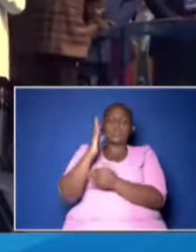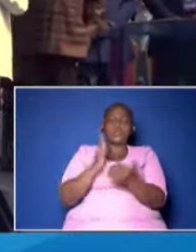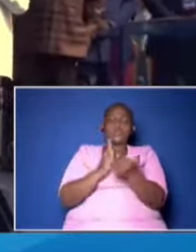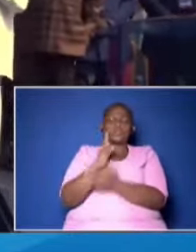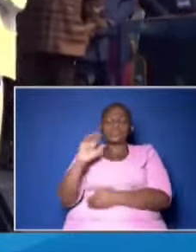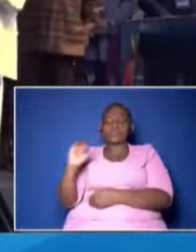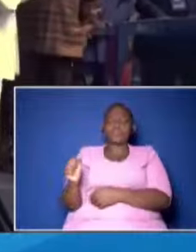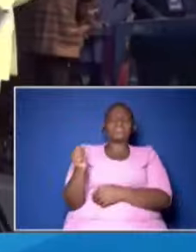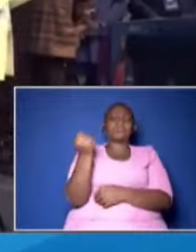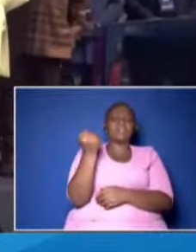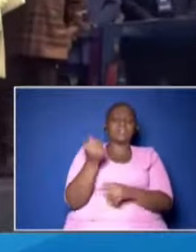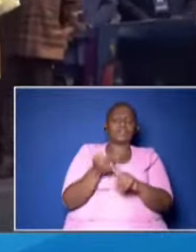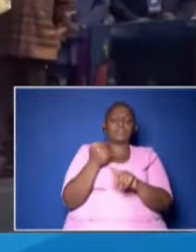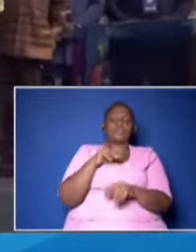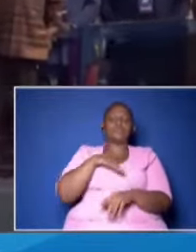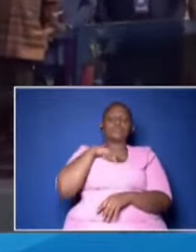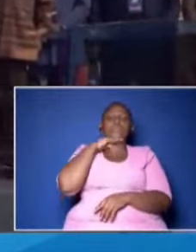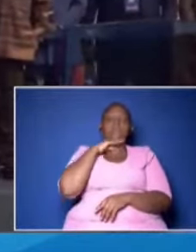dead